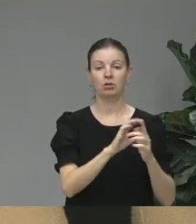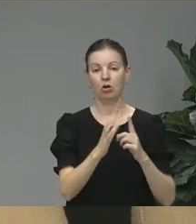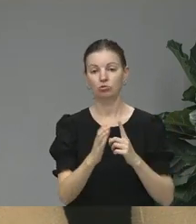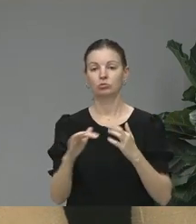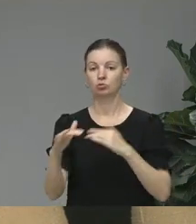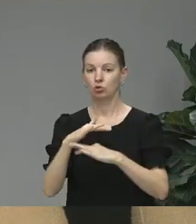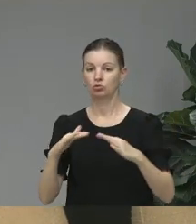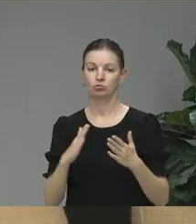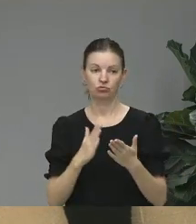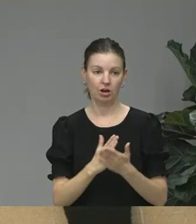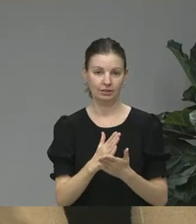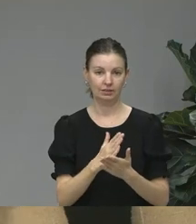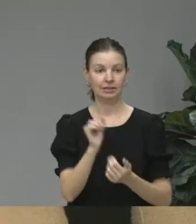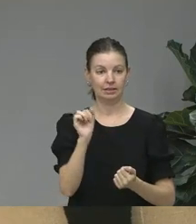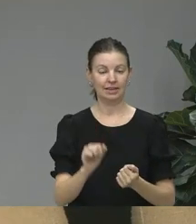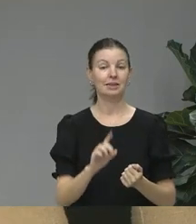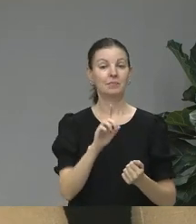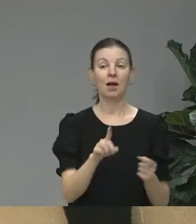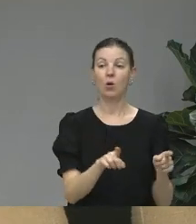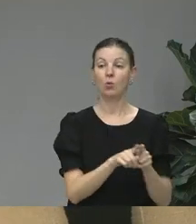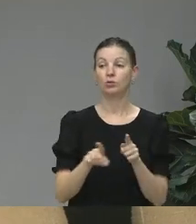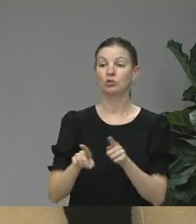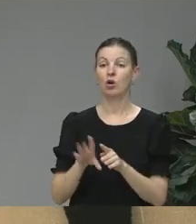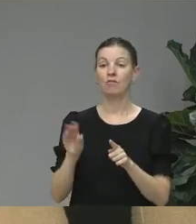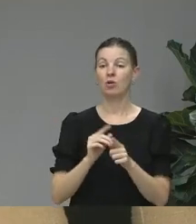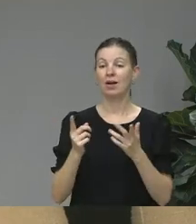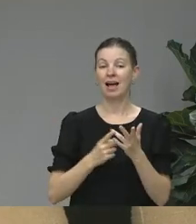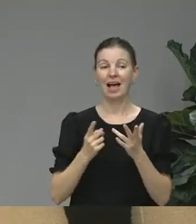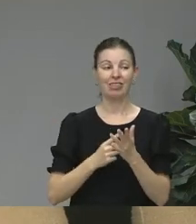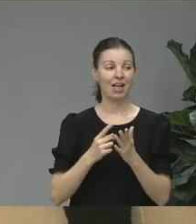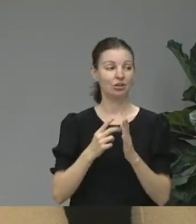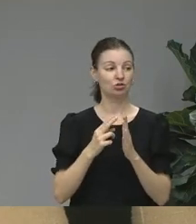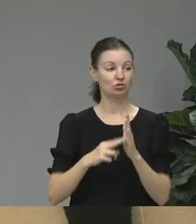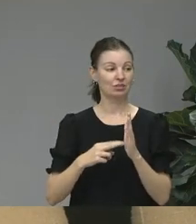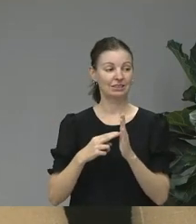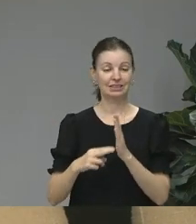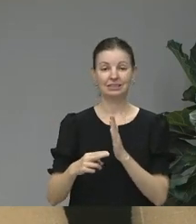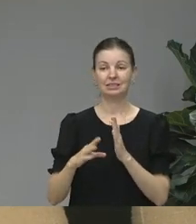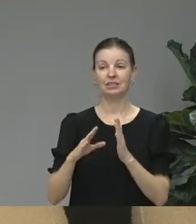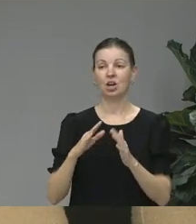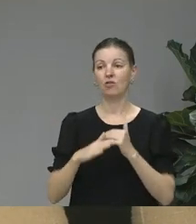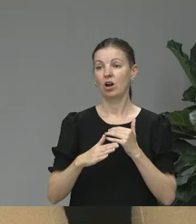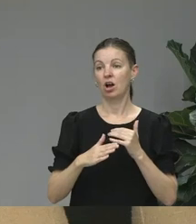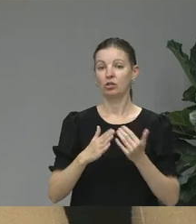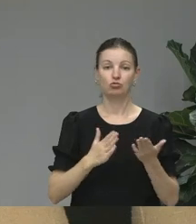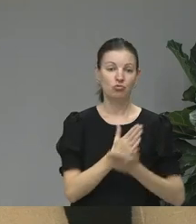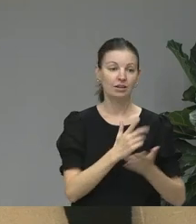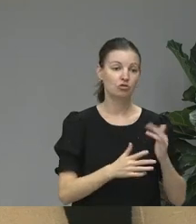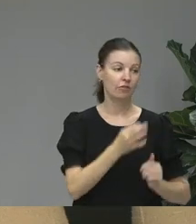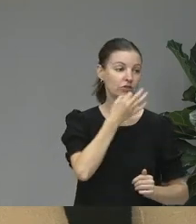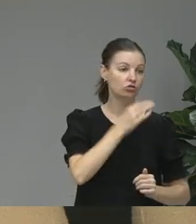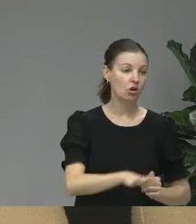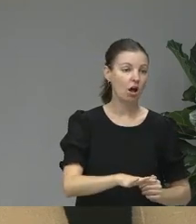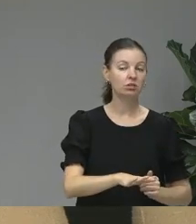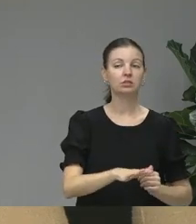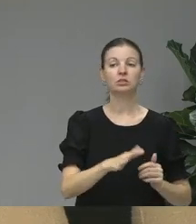but it draws from all of the other treaties that support the Convention on the Rights of the Child, Convention on the